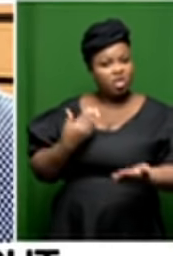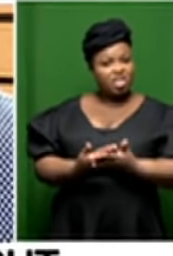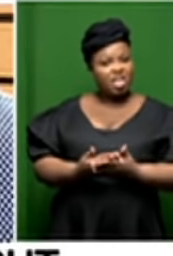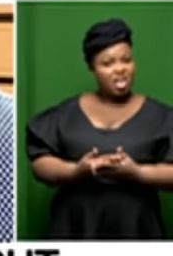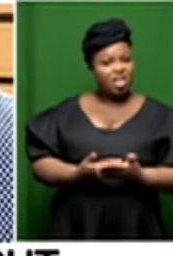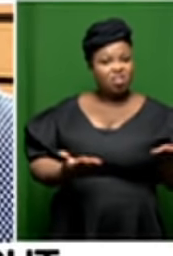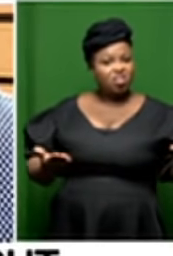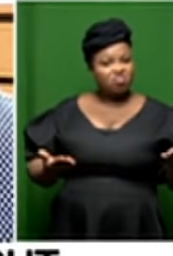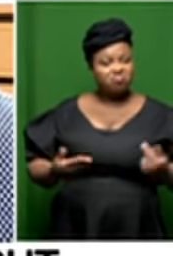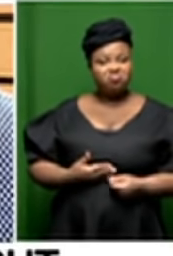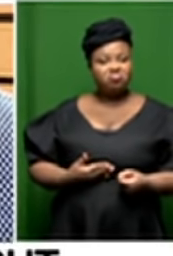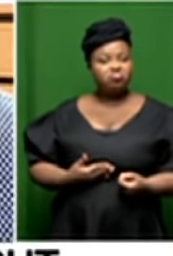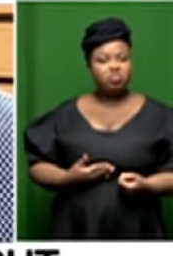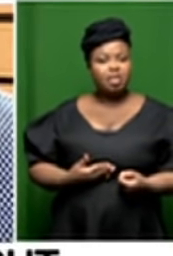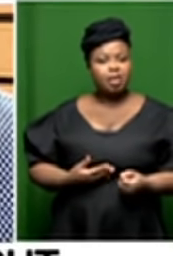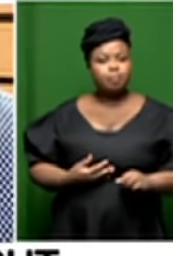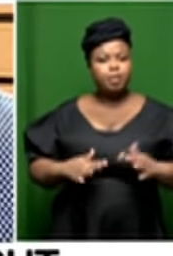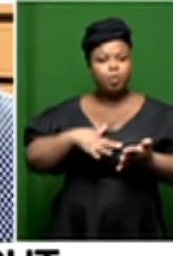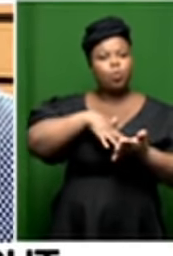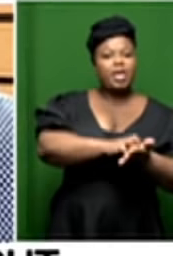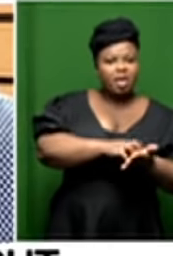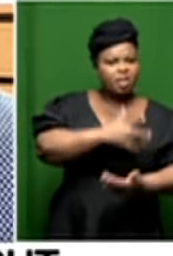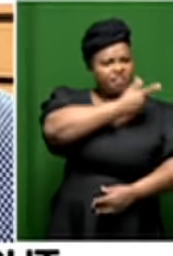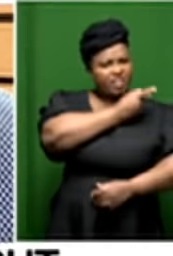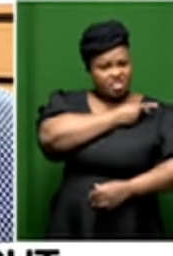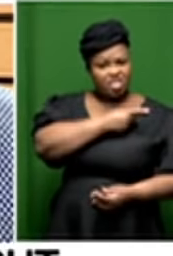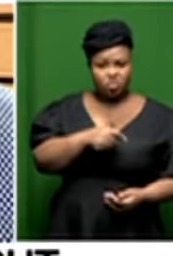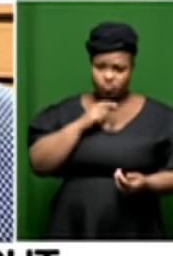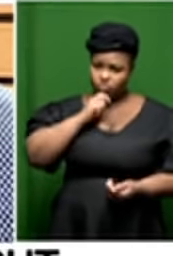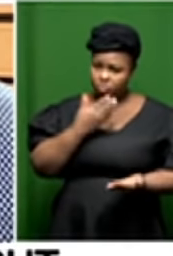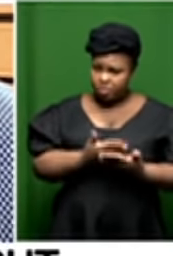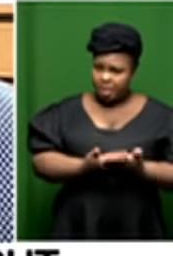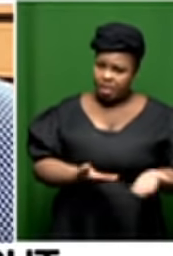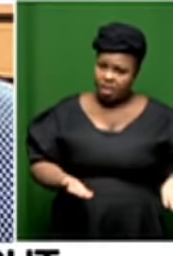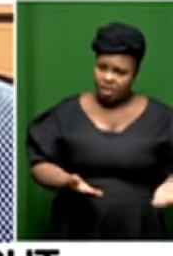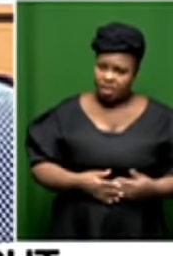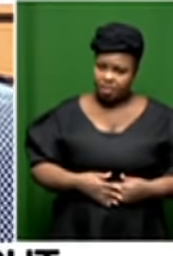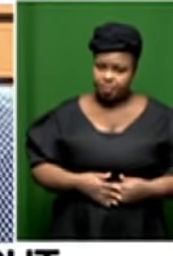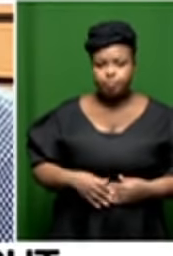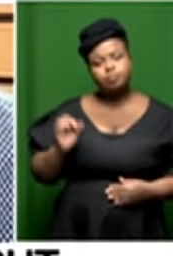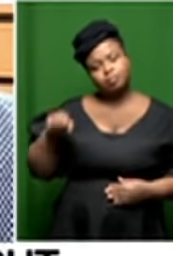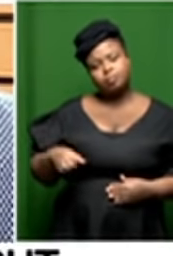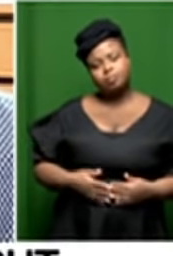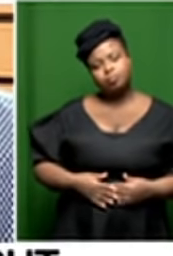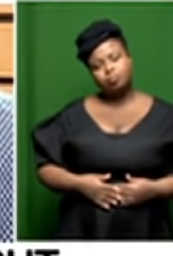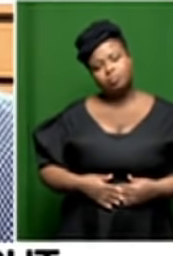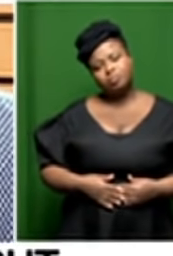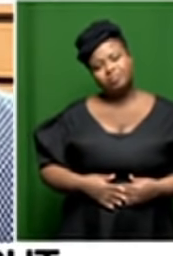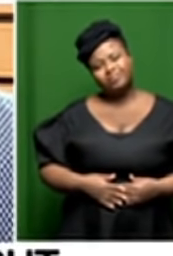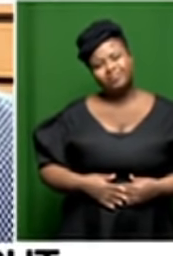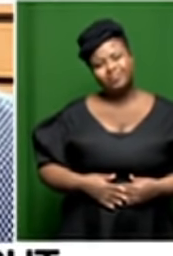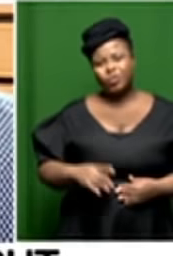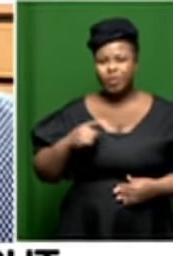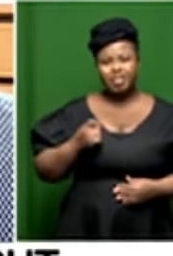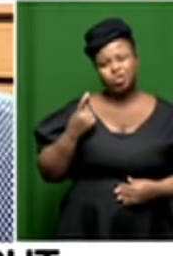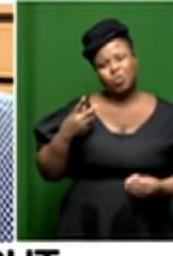this vaccine that we're all sort of being told to have right now? Yes, and we should go and have it, and it is the only